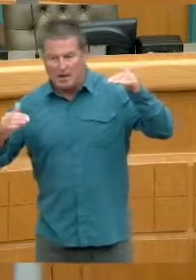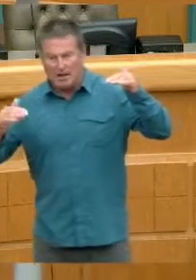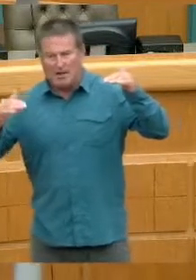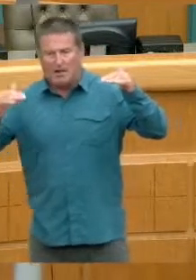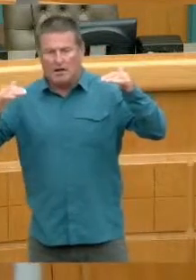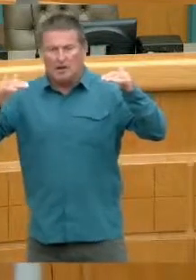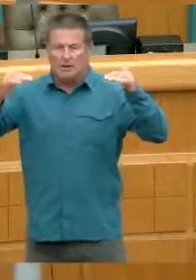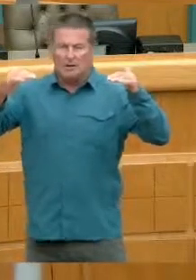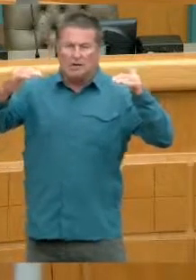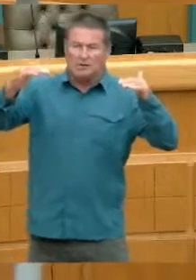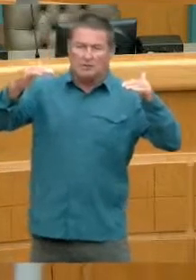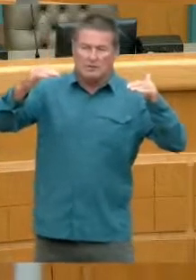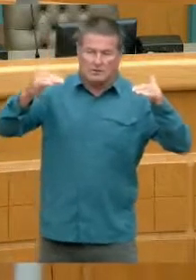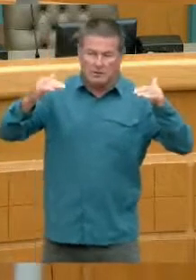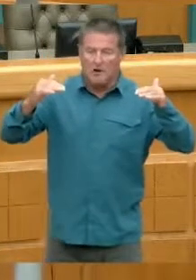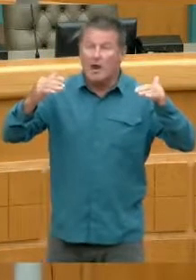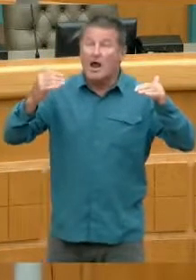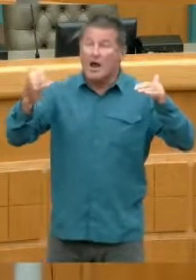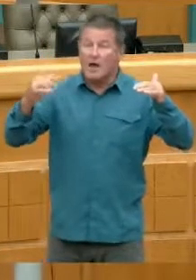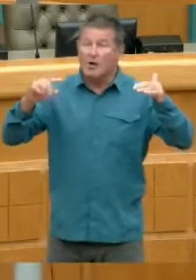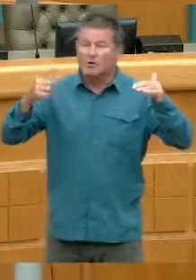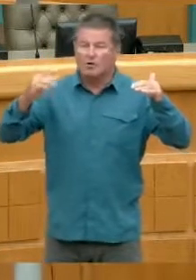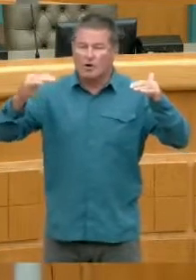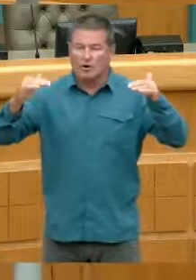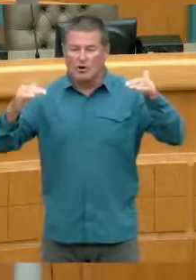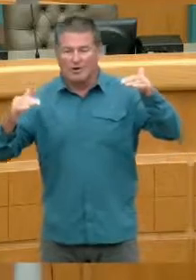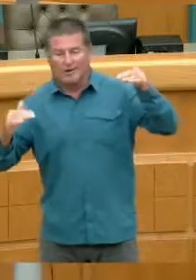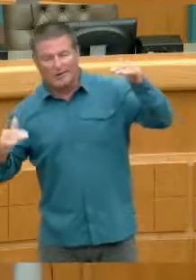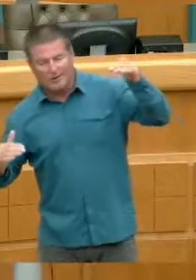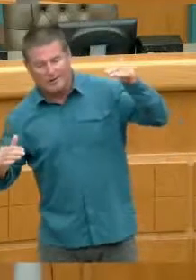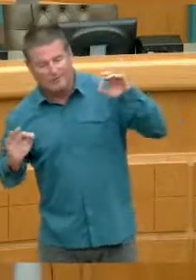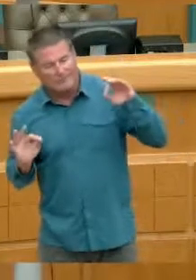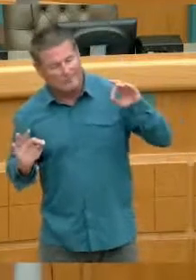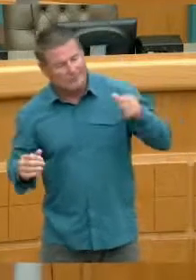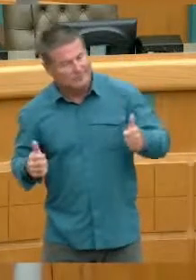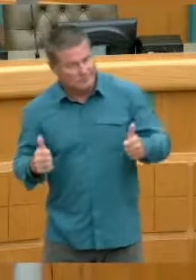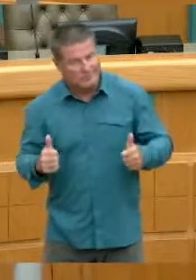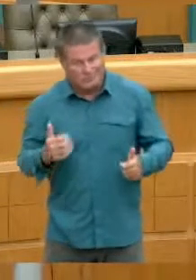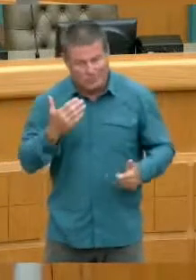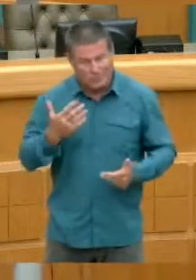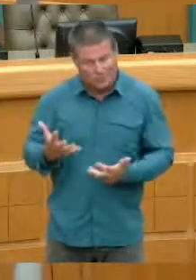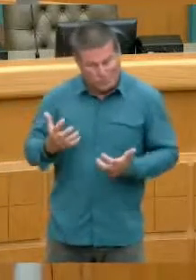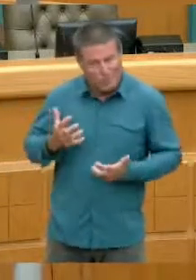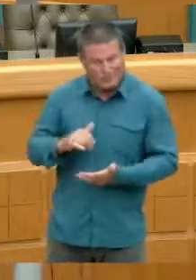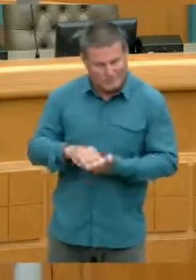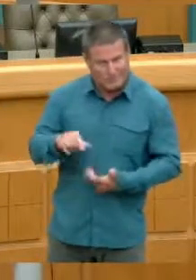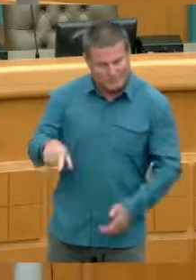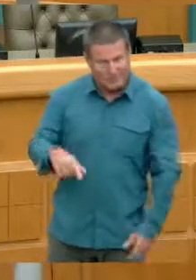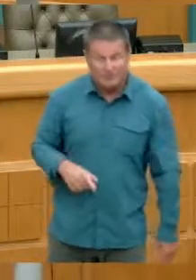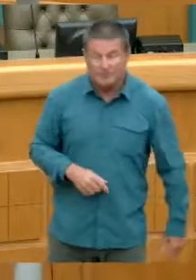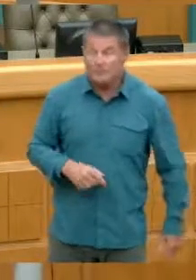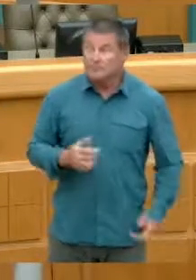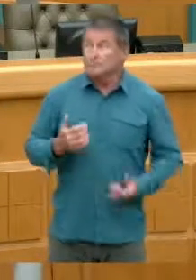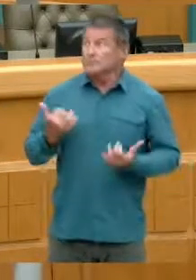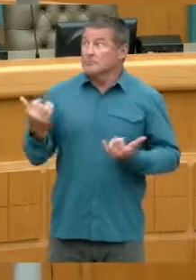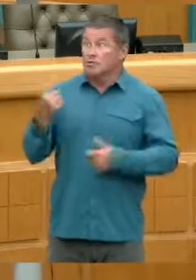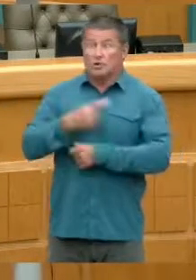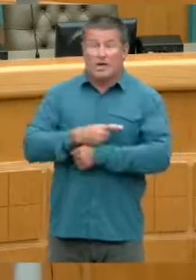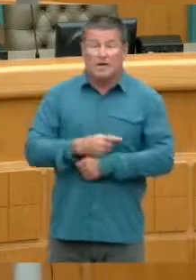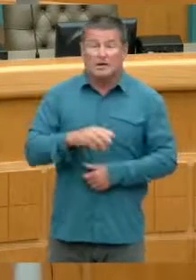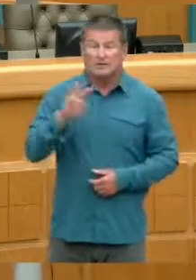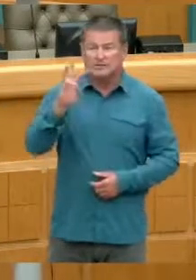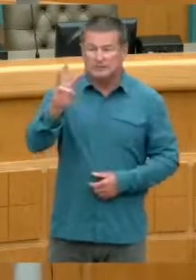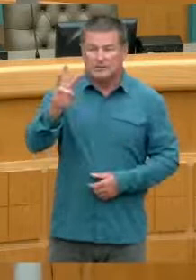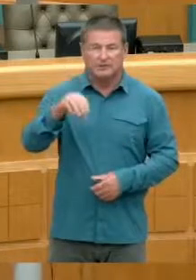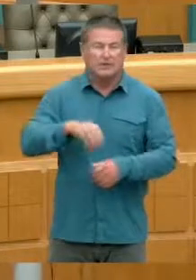to seeing more recovered than active cases, which is what we want. We have 6 people in the hospital. There's no change in